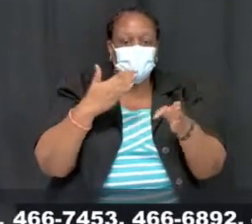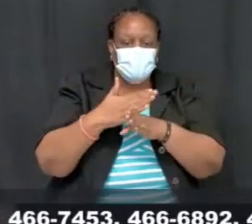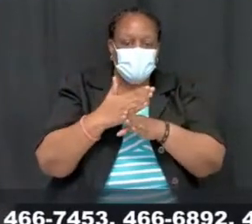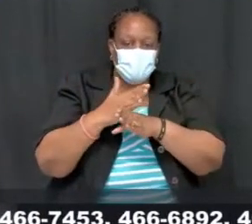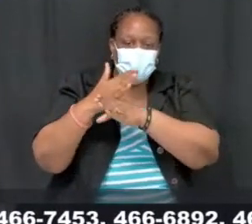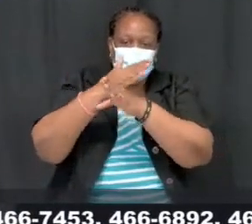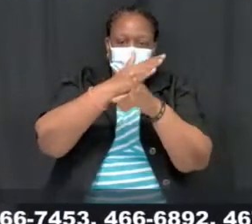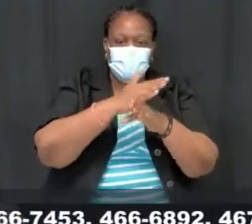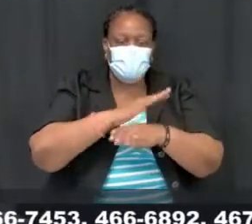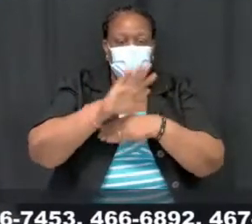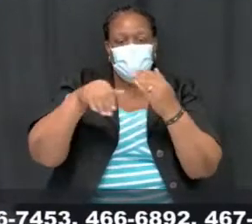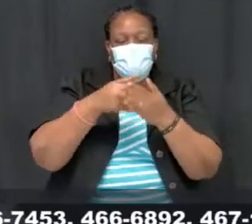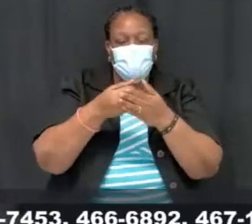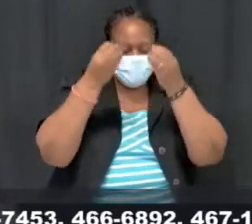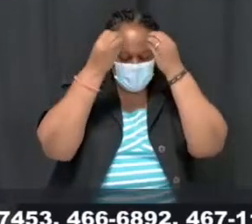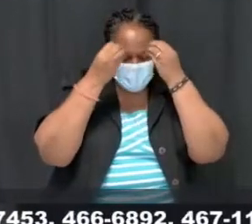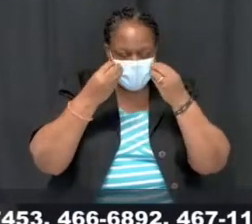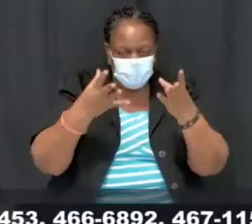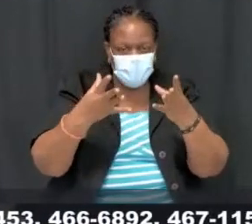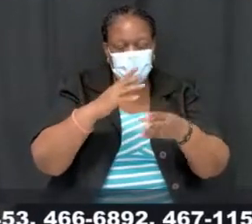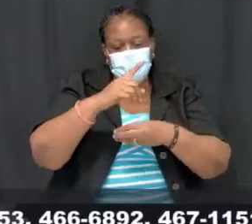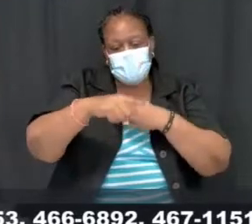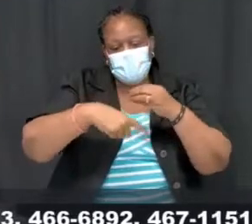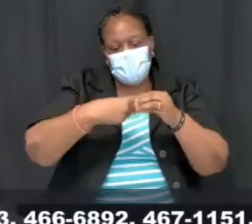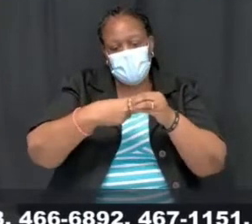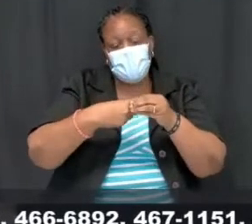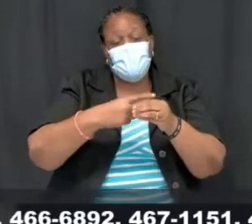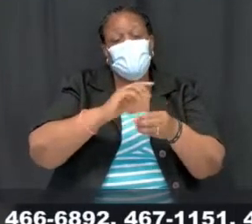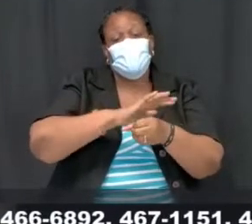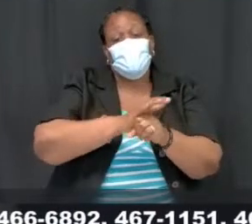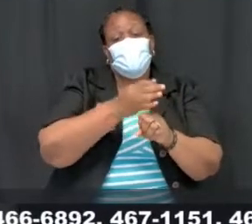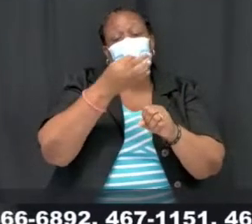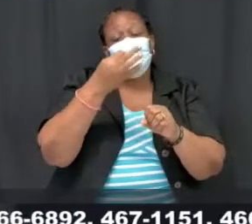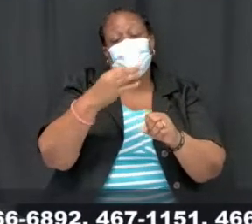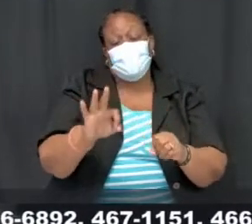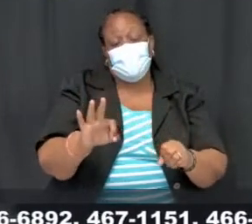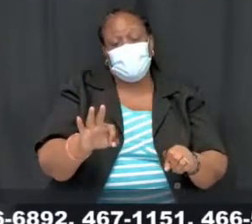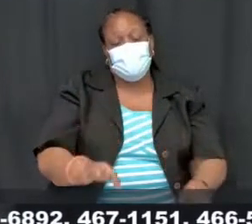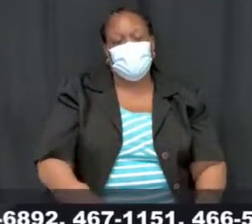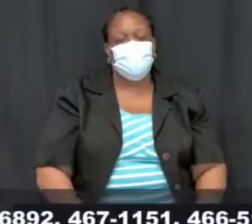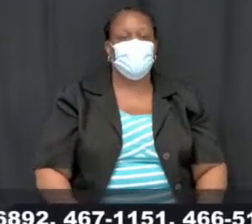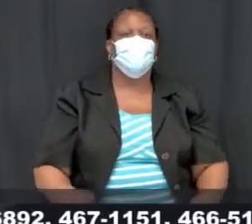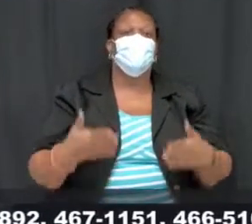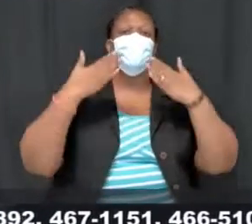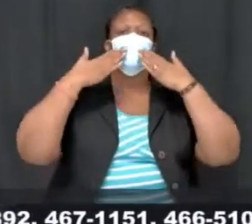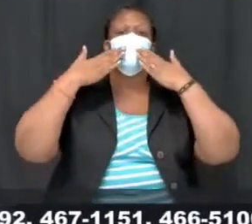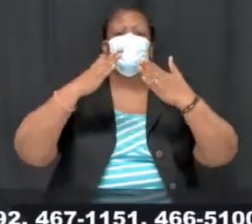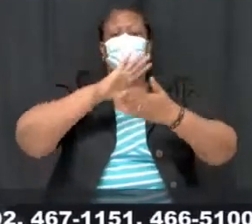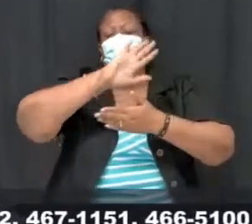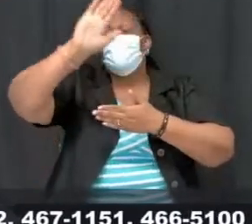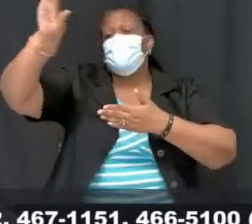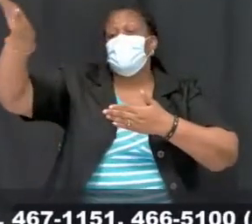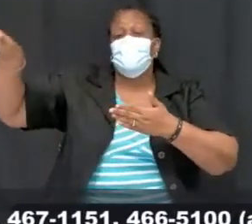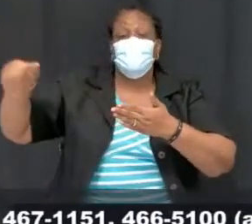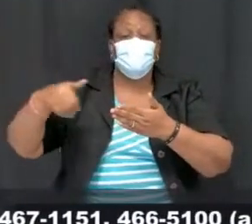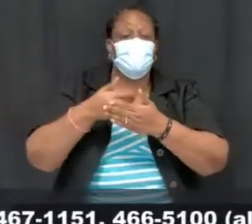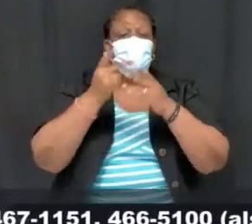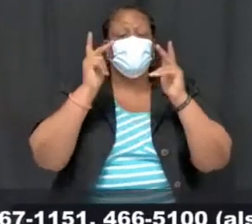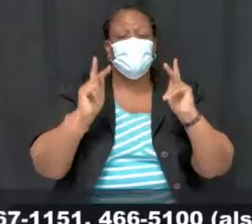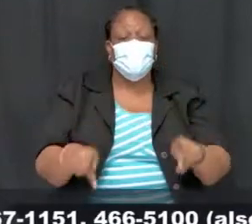of the COVID-19 pandemic. And we thank all of you for playing your